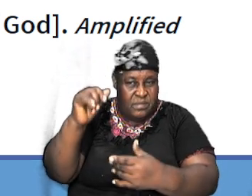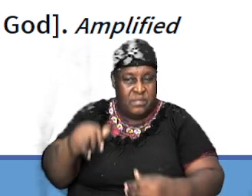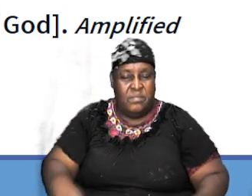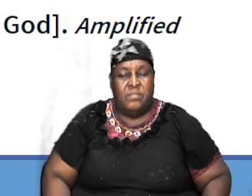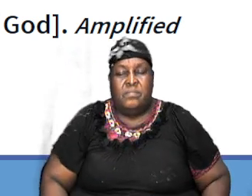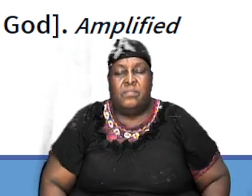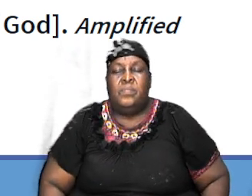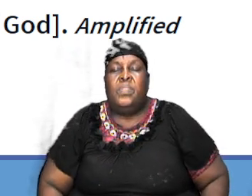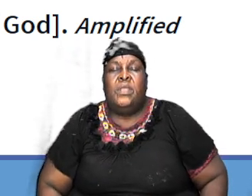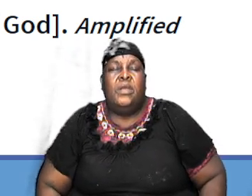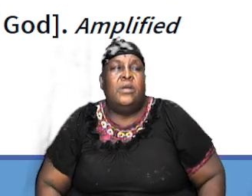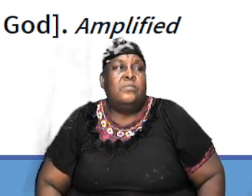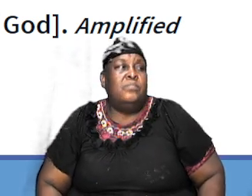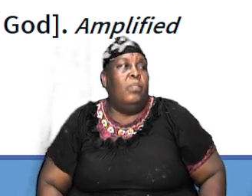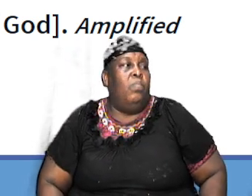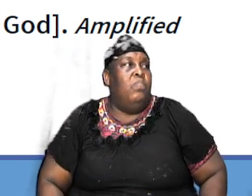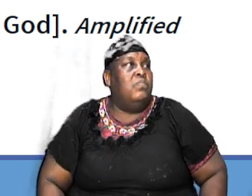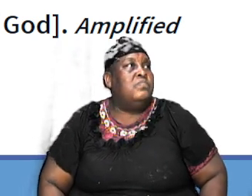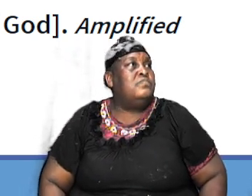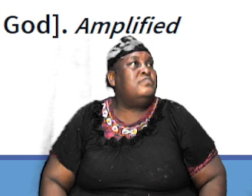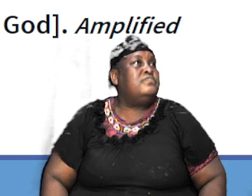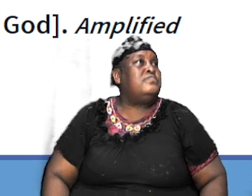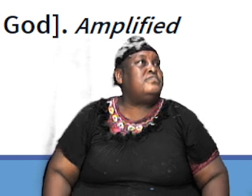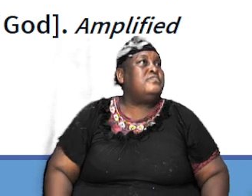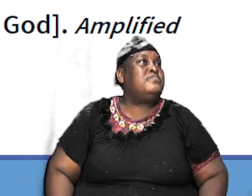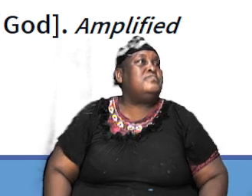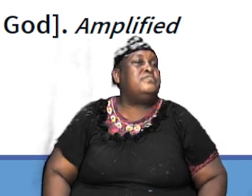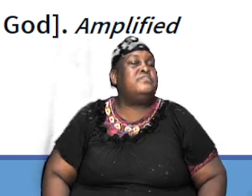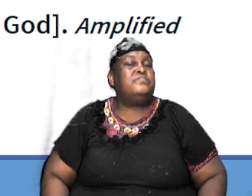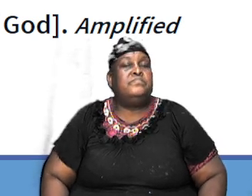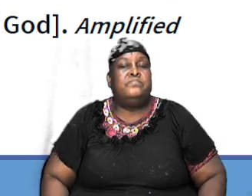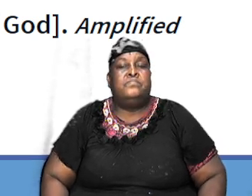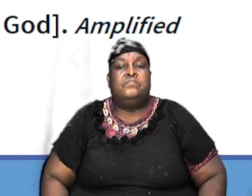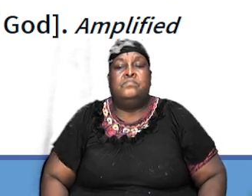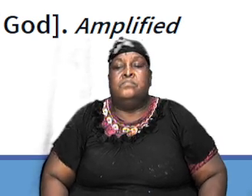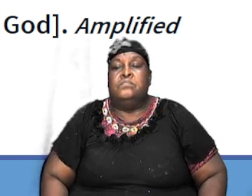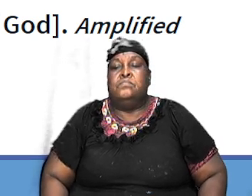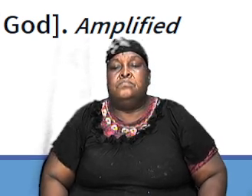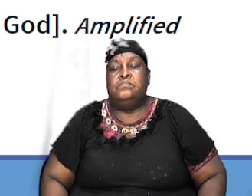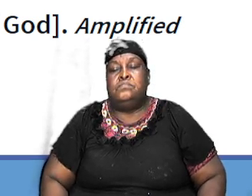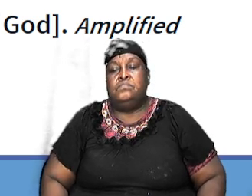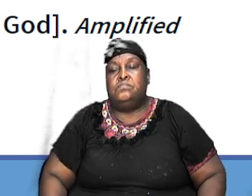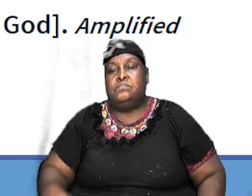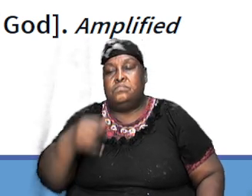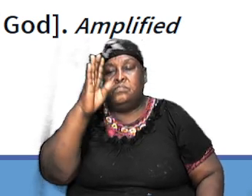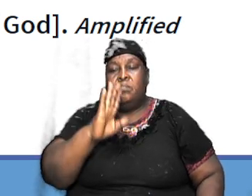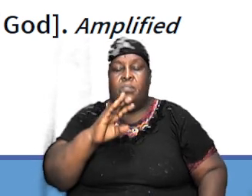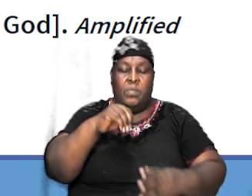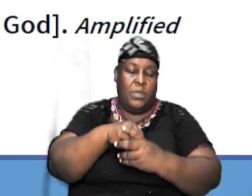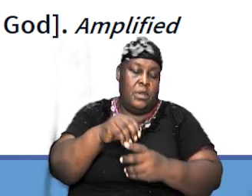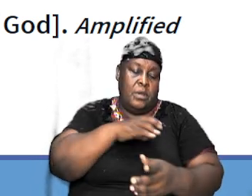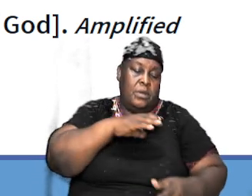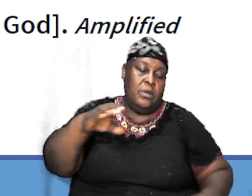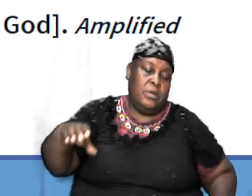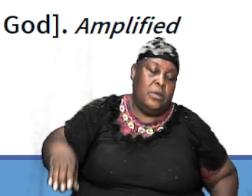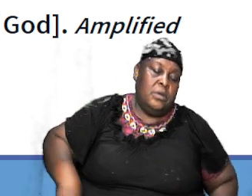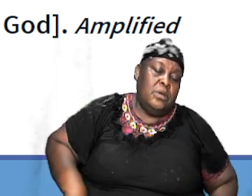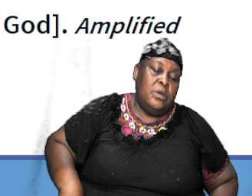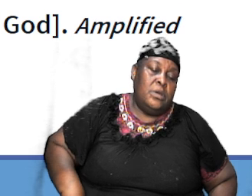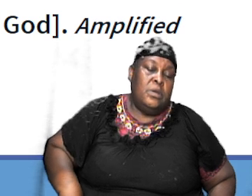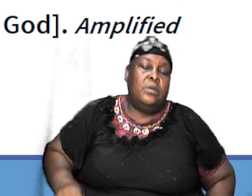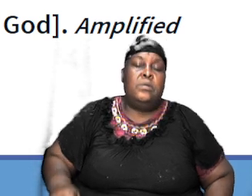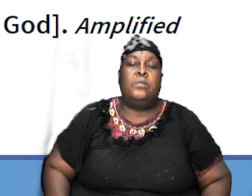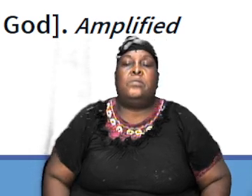incarnate. You know, the Bible said to wit or to know that God was in Christ. He